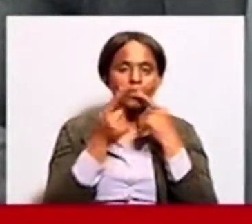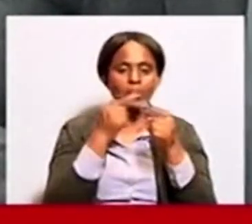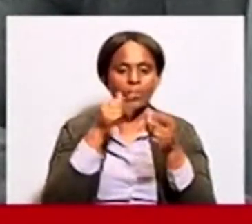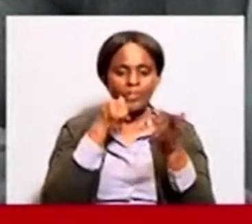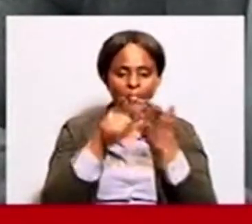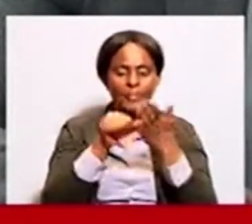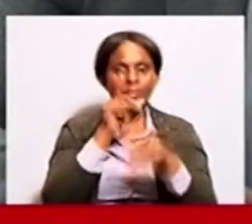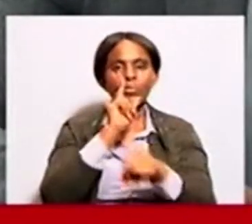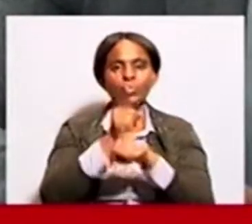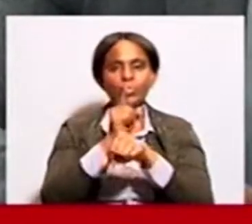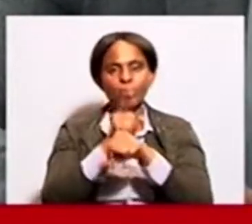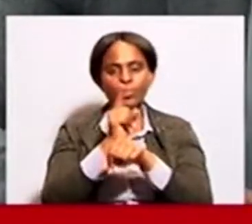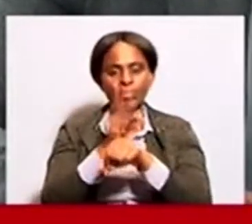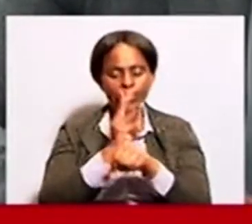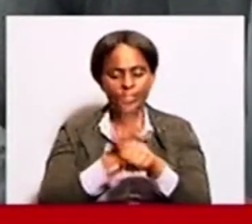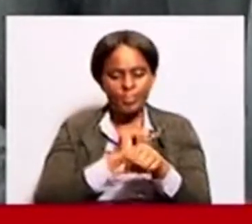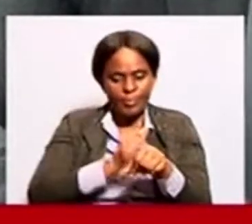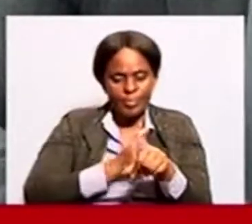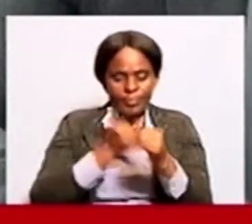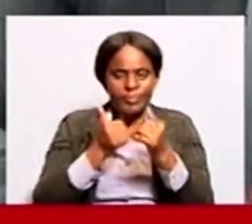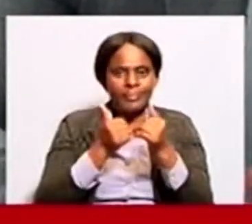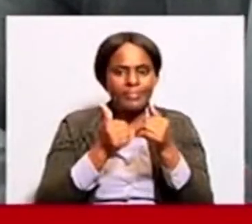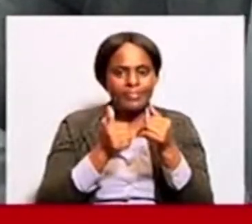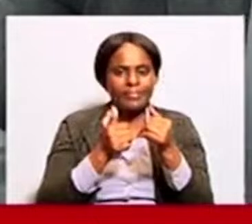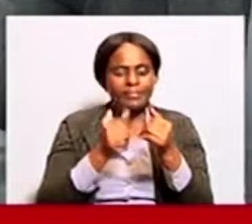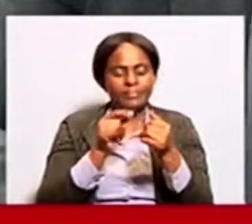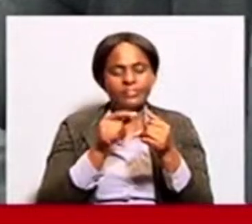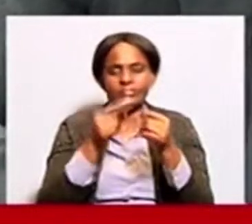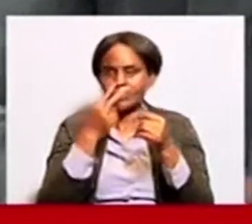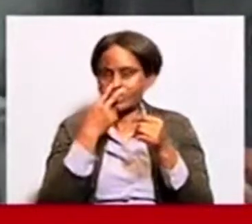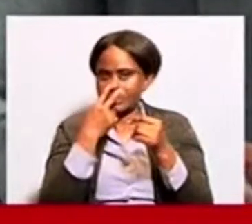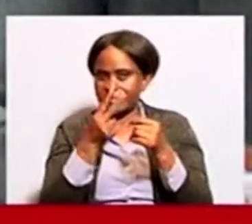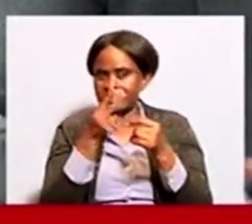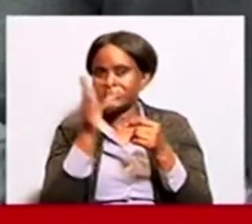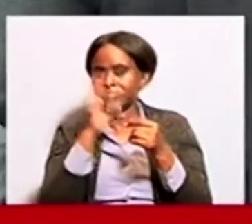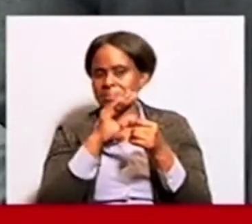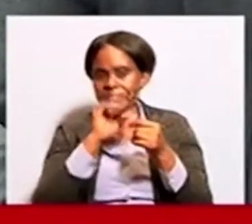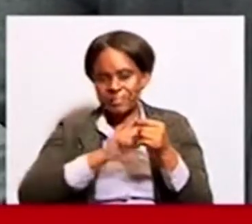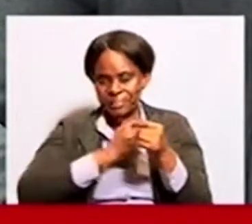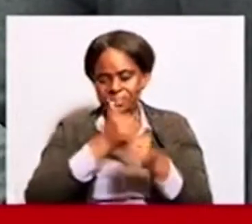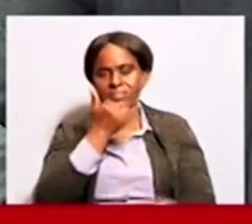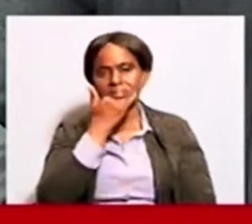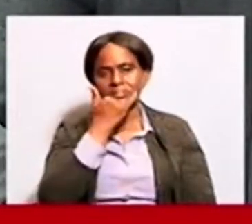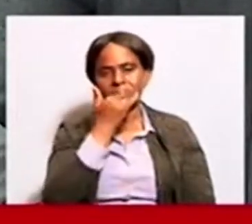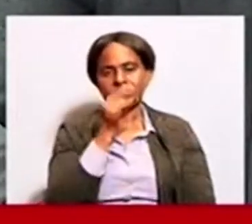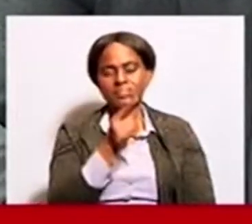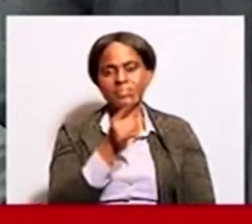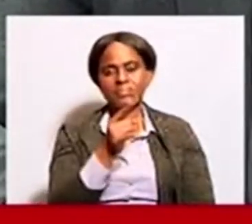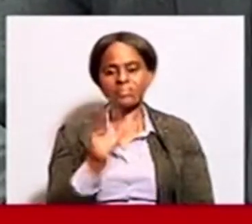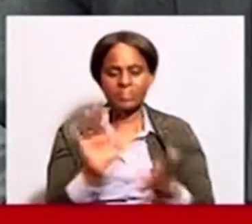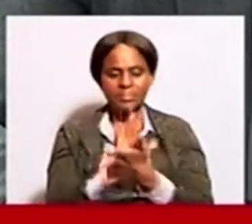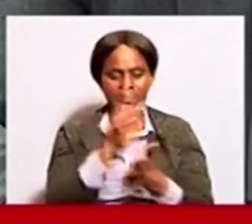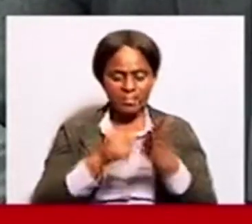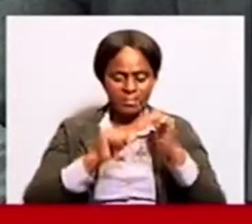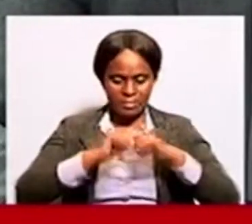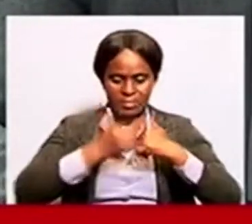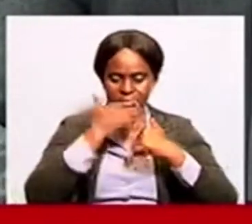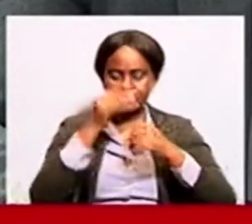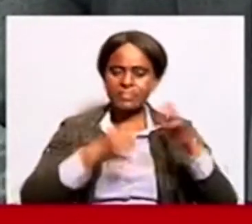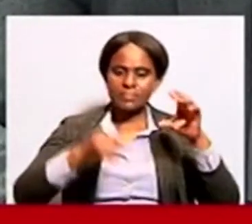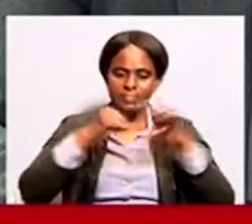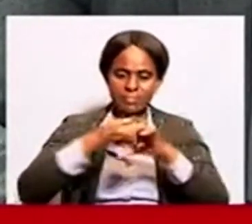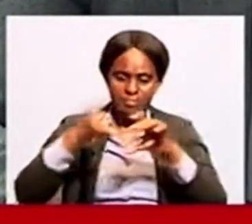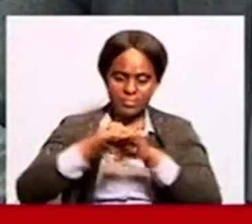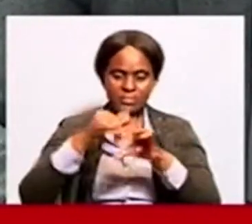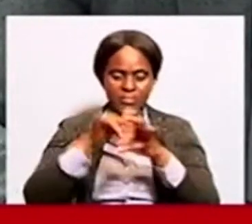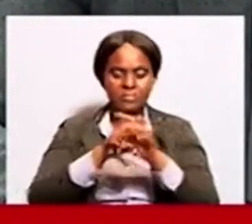letter. We actually noticed that we omitted one of the documents which we should have included in the